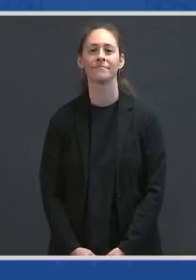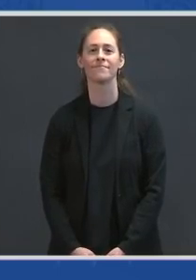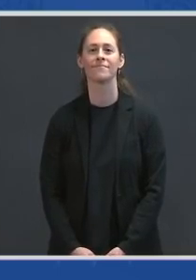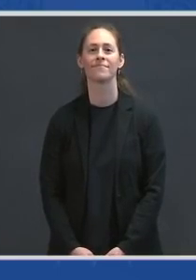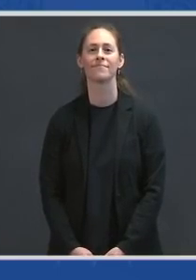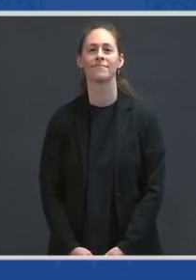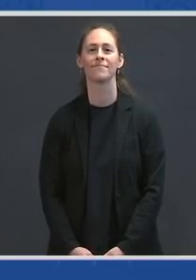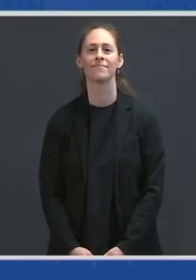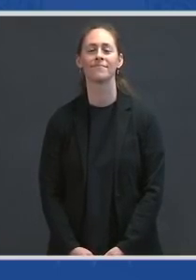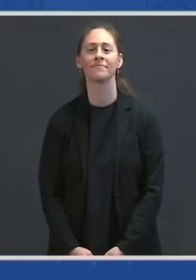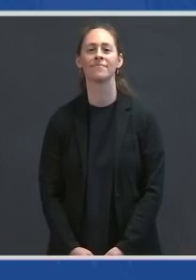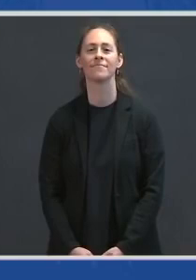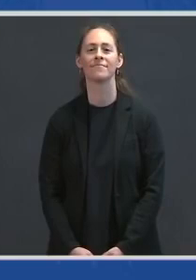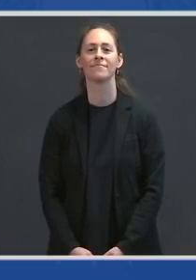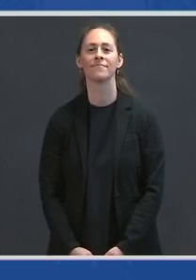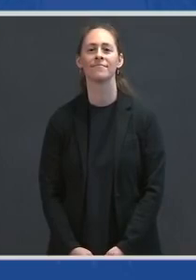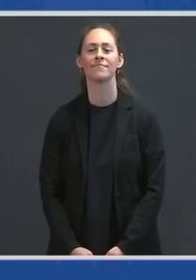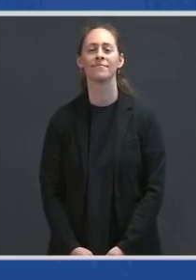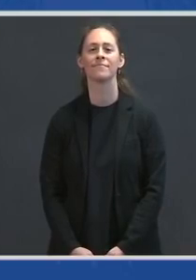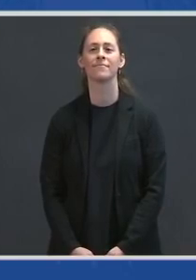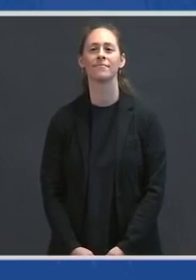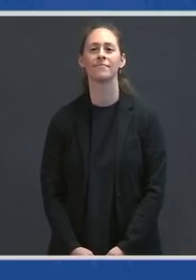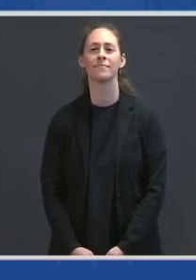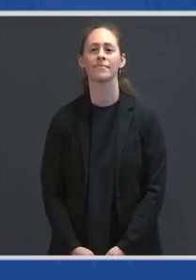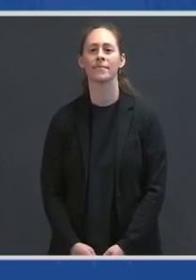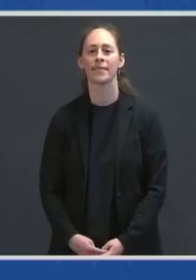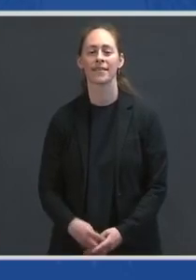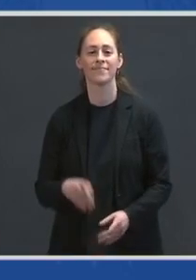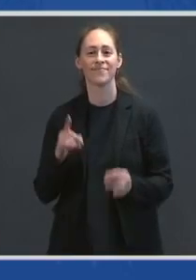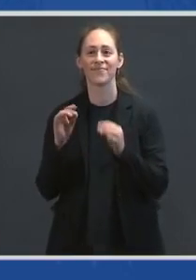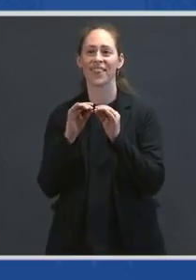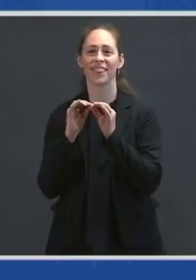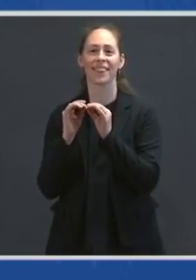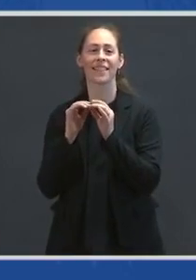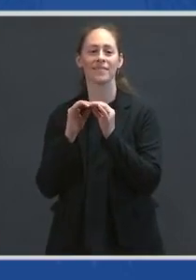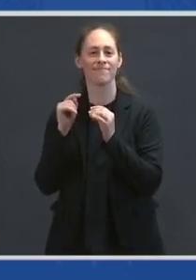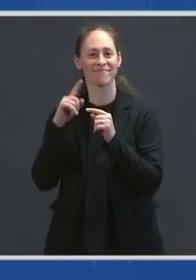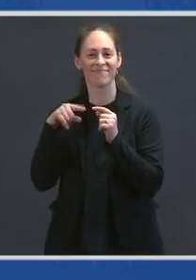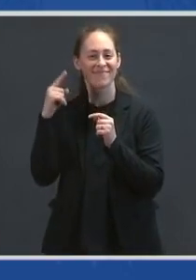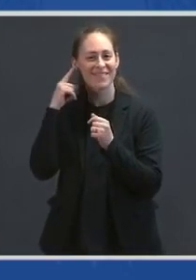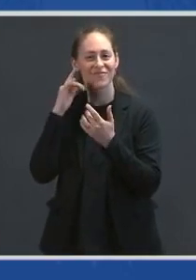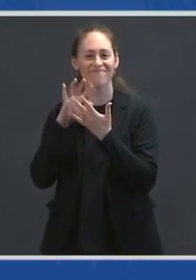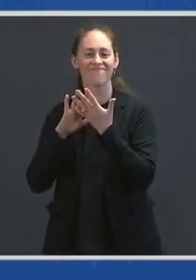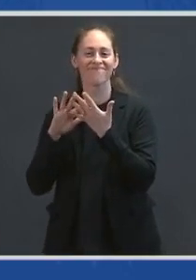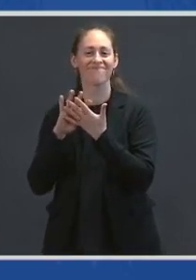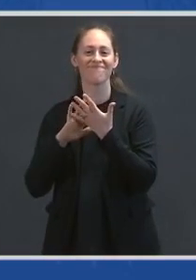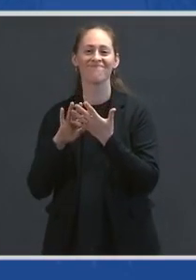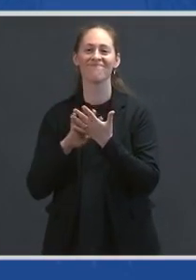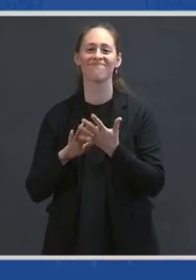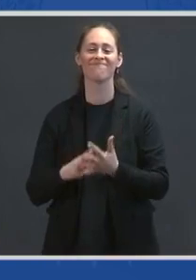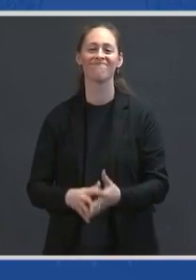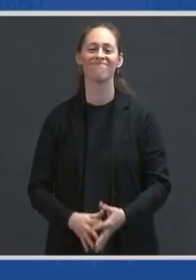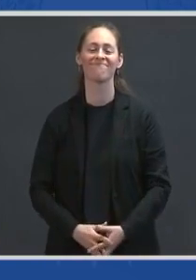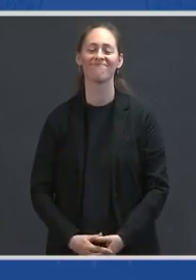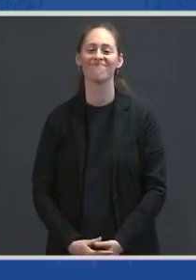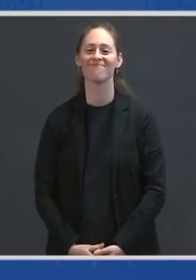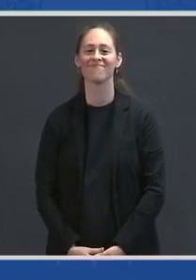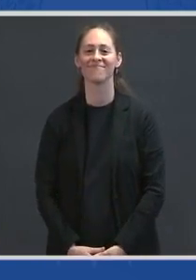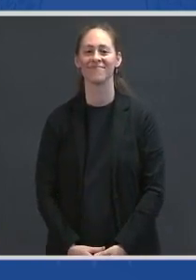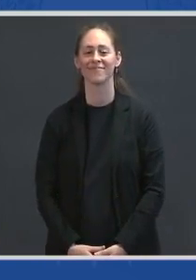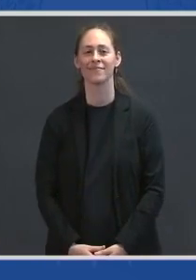give the injection. I'll be fine with it. I'm very fine. Trust me, I will. You don't want me to do